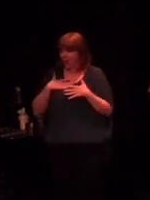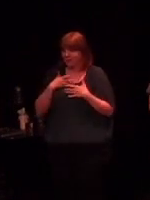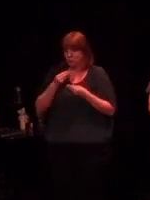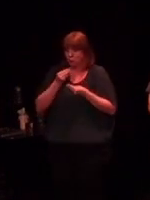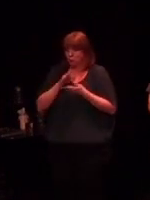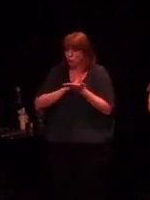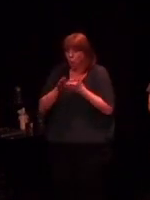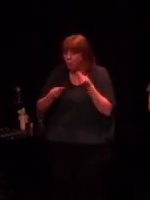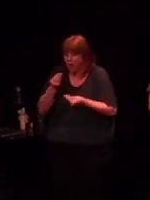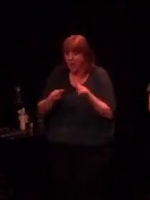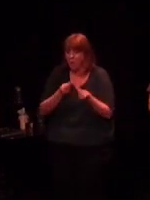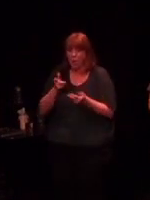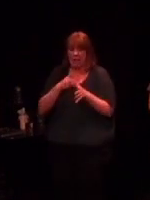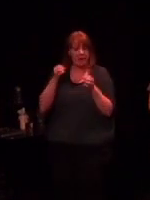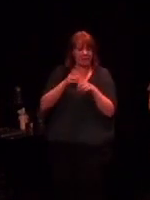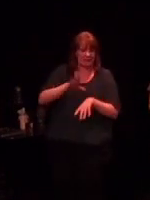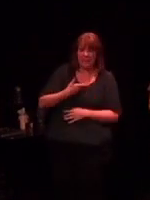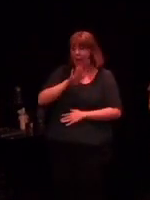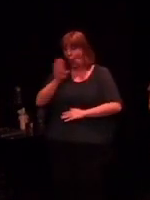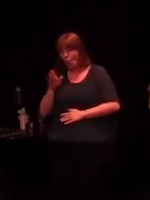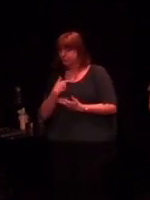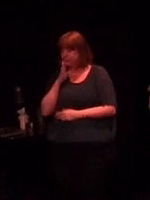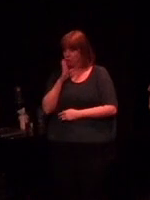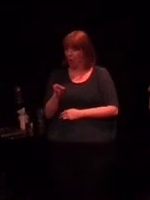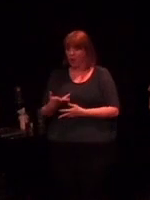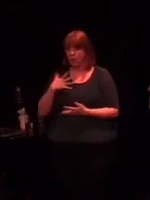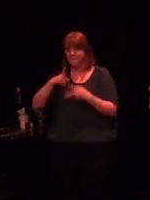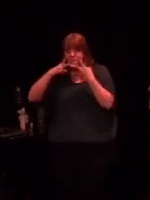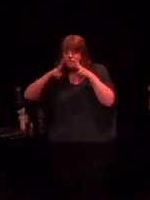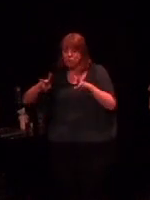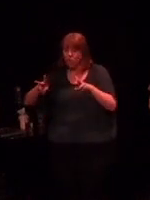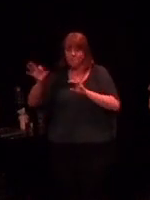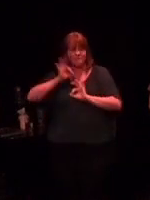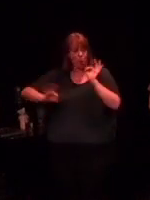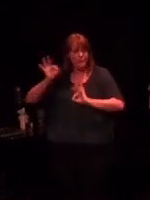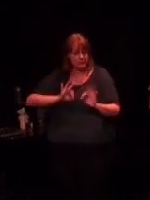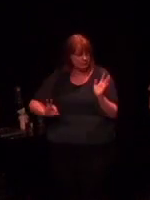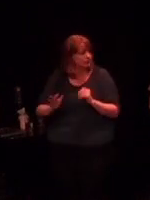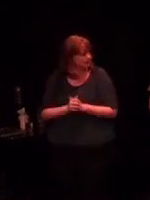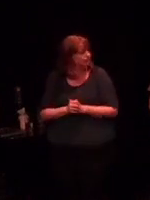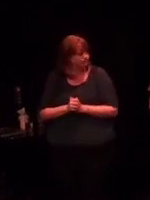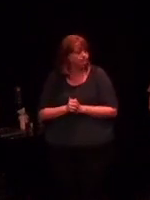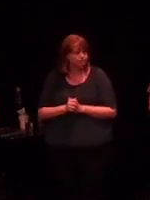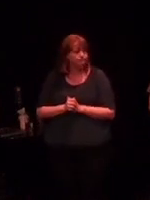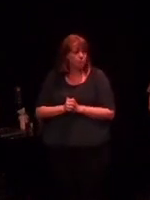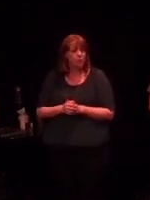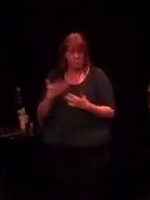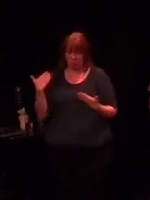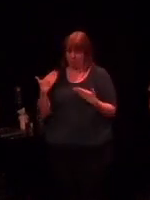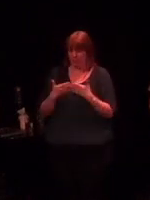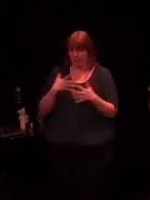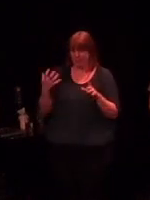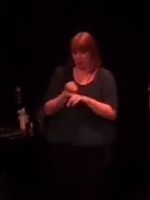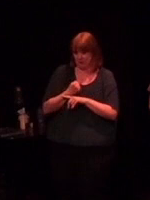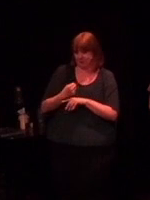It wasn't ABCs, it wasn't hi, how are you? It was straight into visual performance. Since then, obviously, I have my degree in